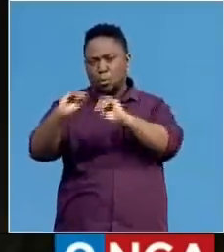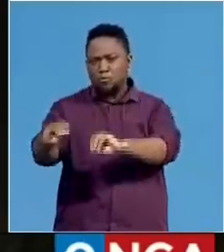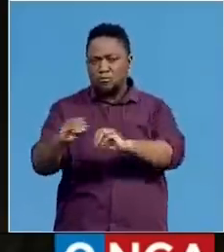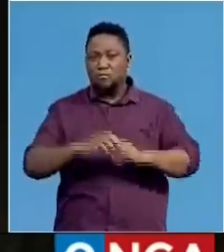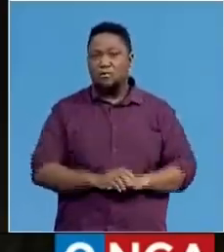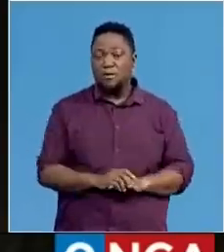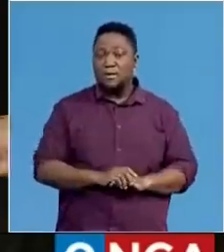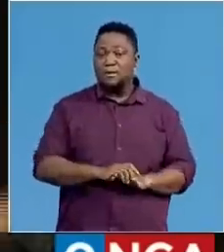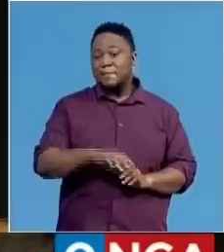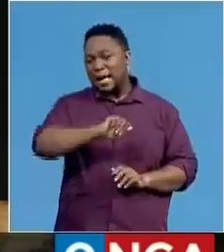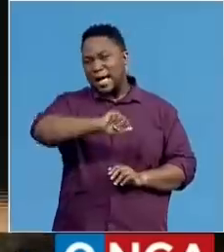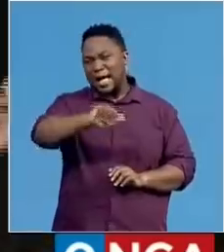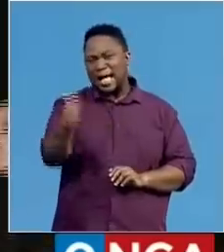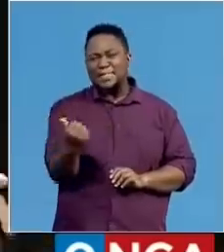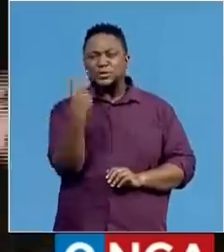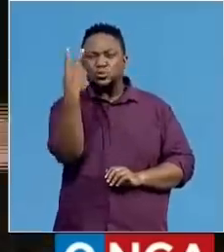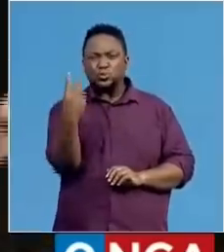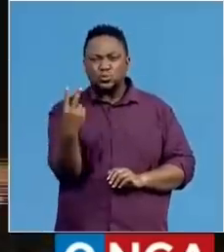are housed, and also incidentally two